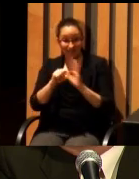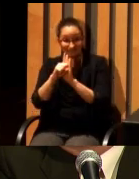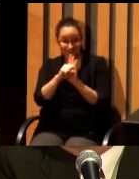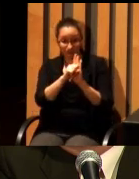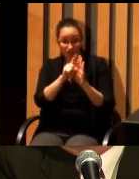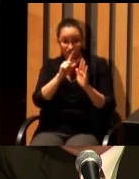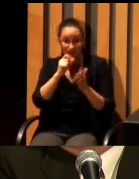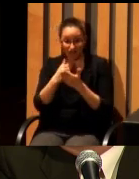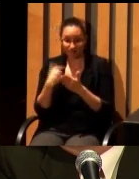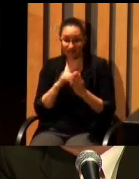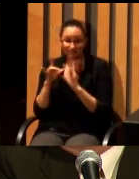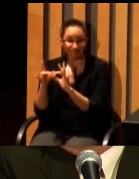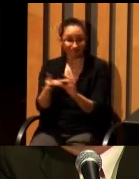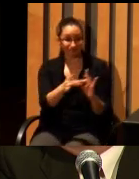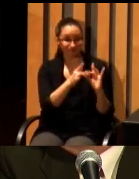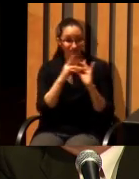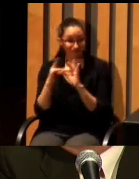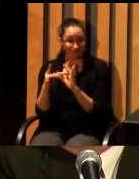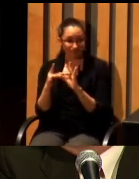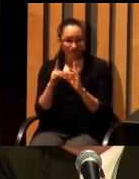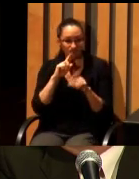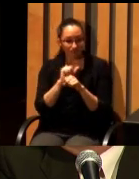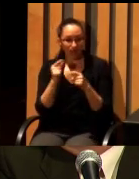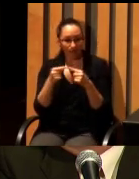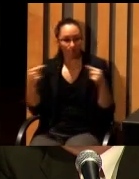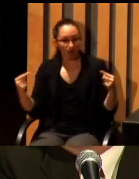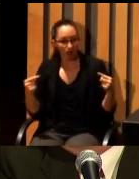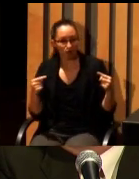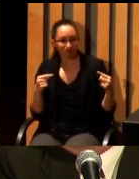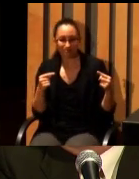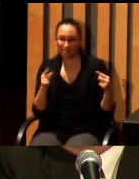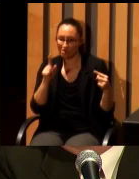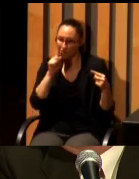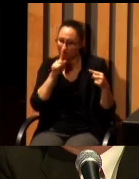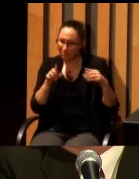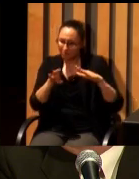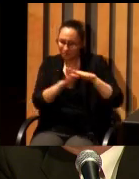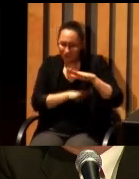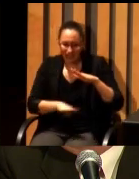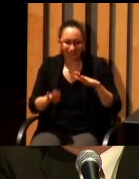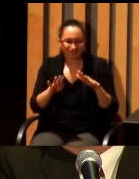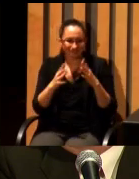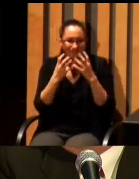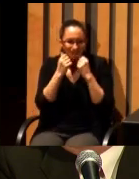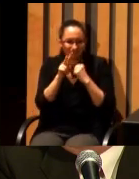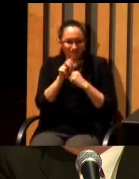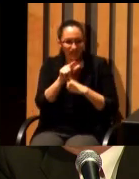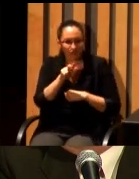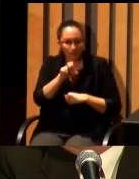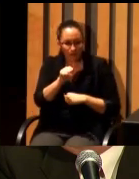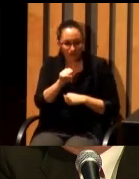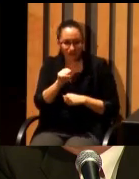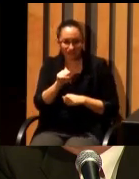directly opposed to those basic values undermines the community itself, and that warrants